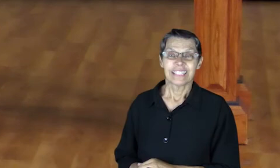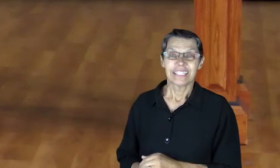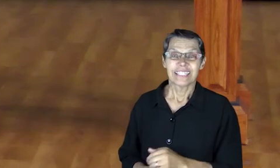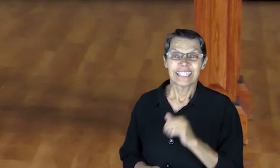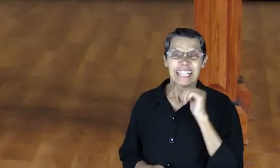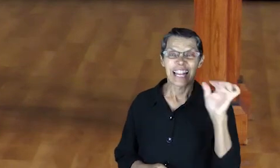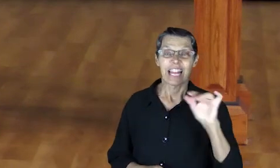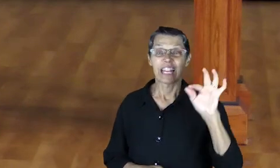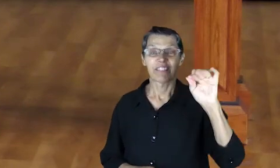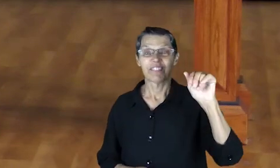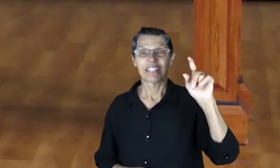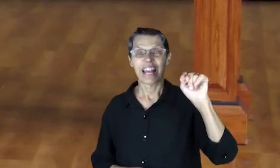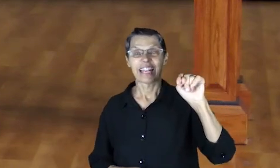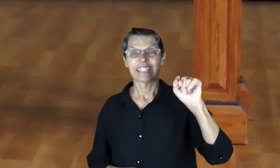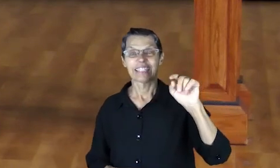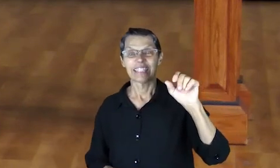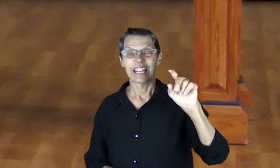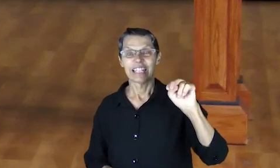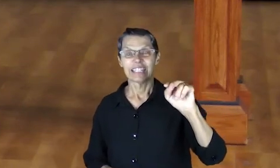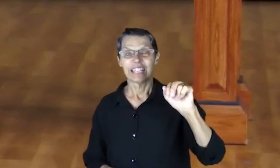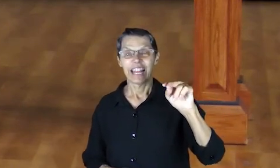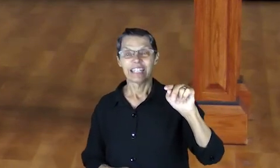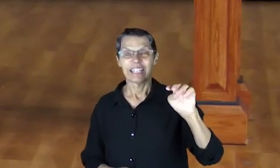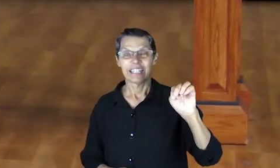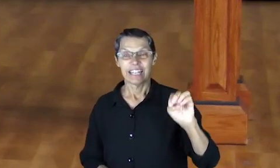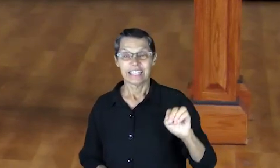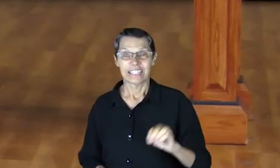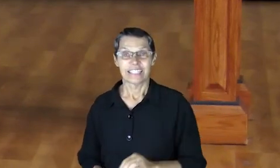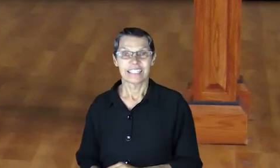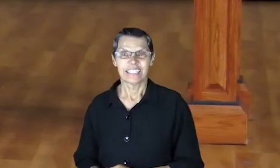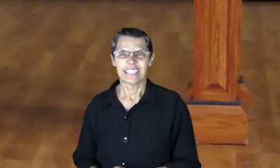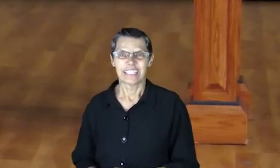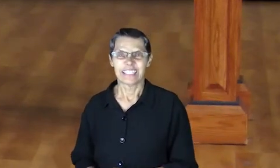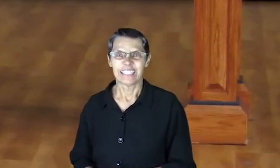flat Nanette. You can take me anywhere you go.